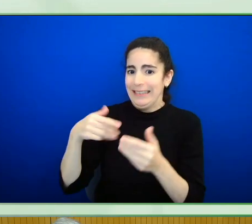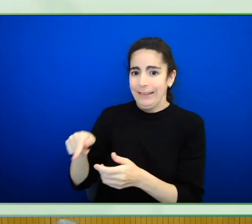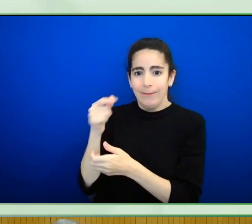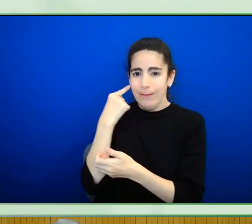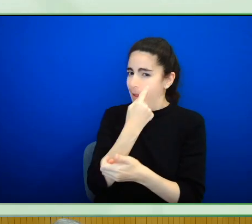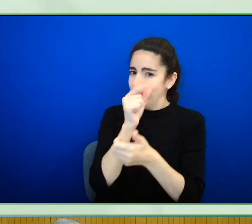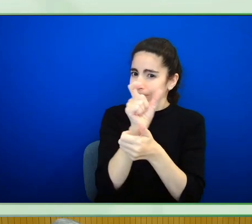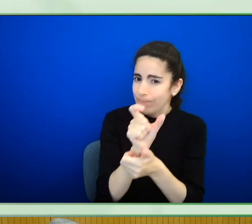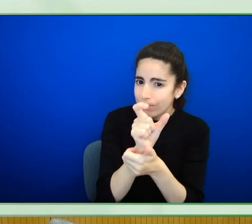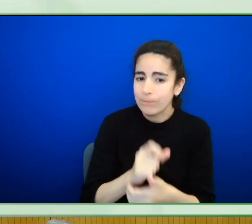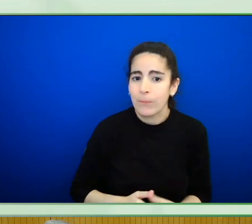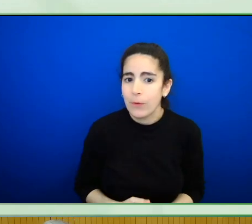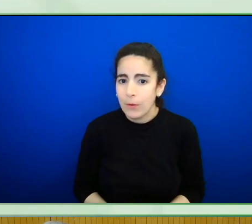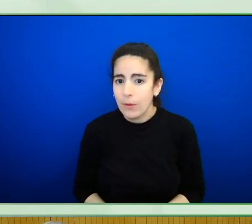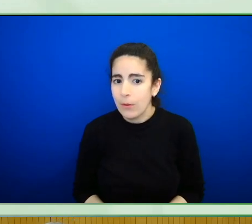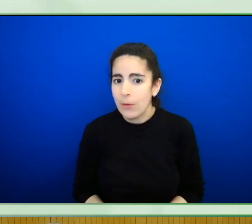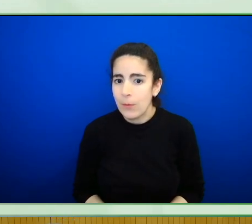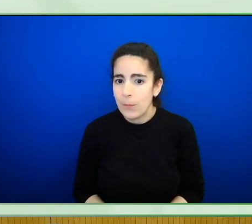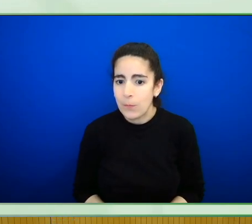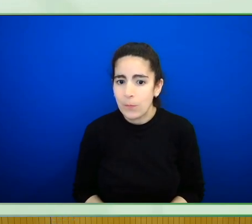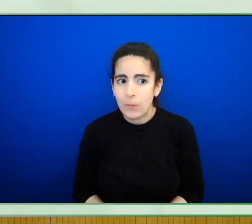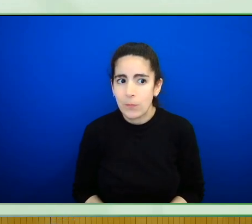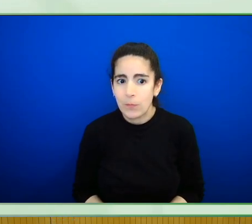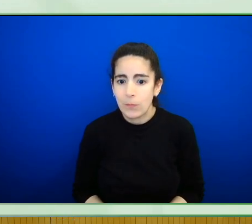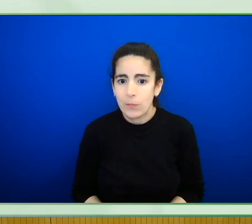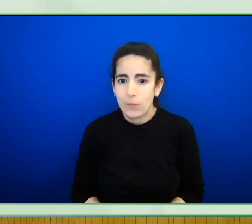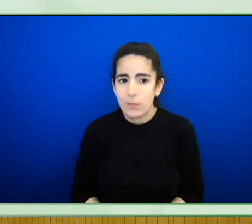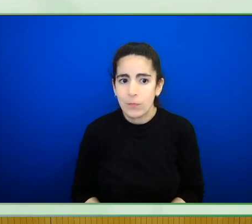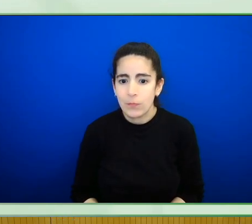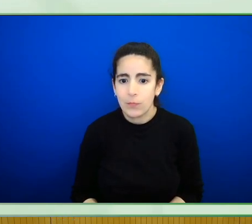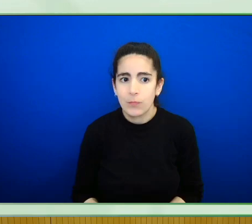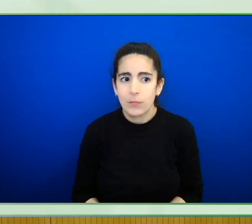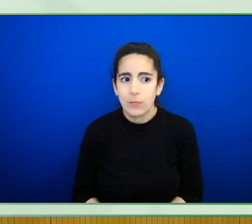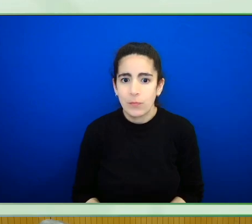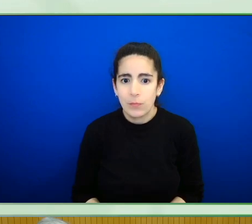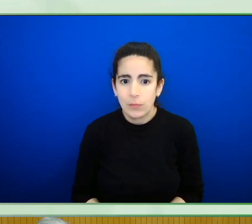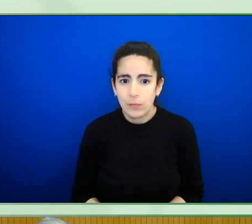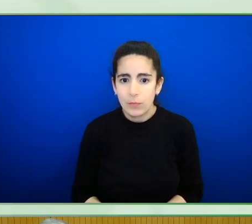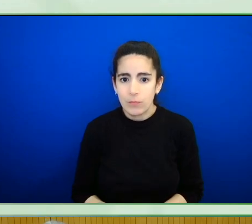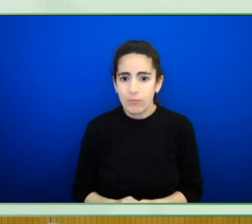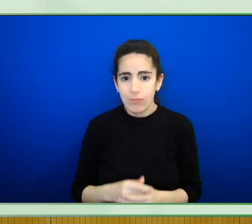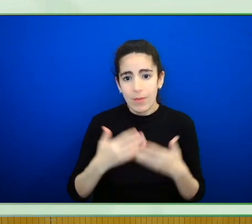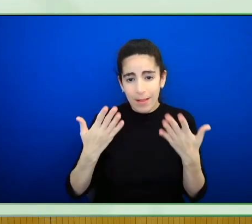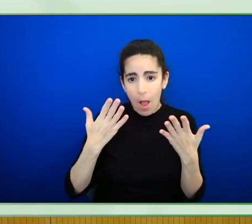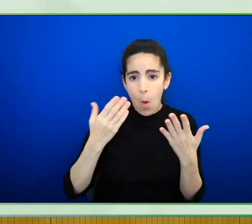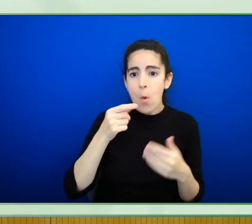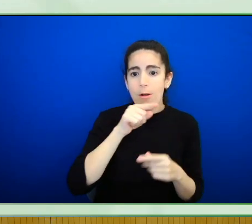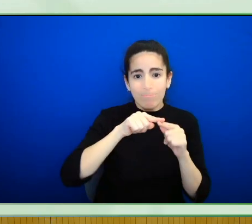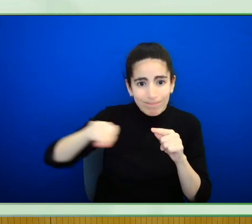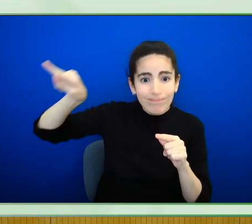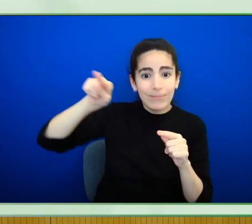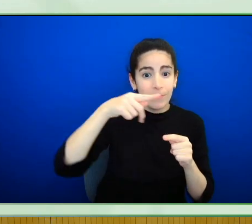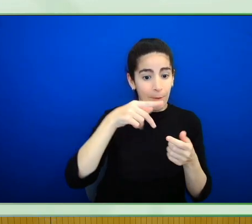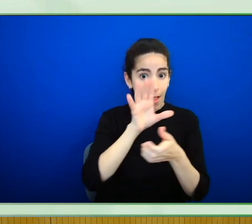the treatment center of the district headquarters hospital and teaching hospital. And we are trying to have